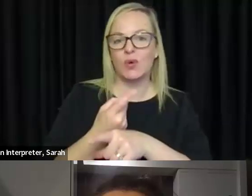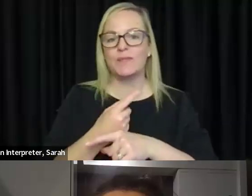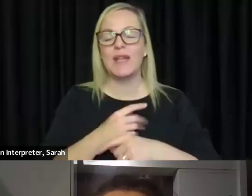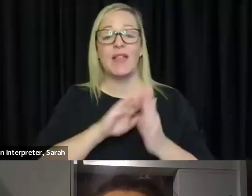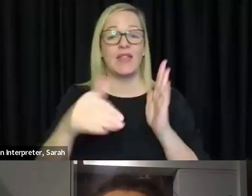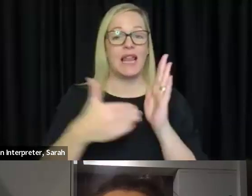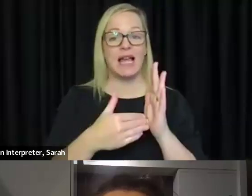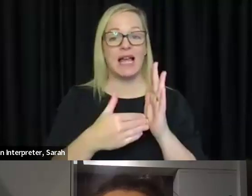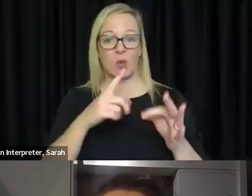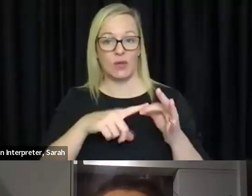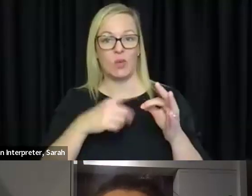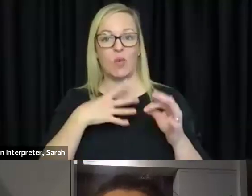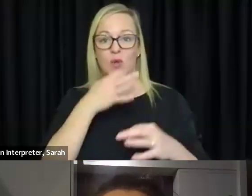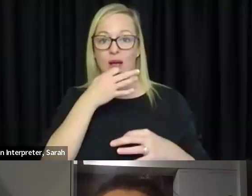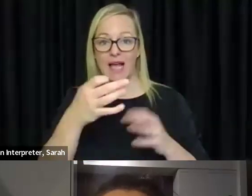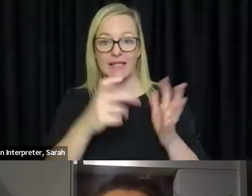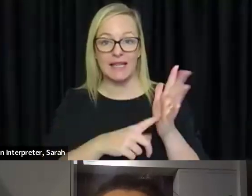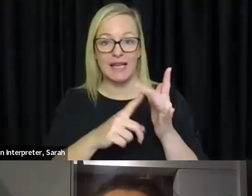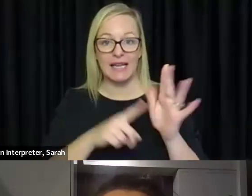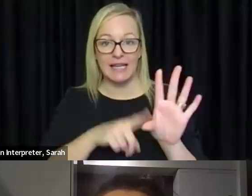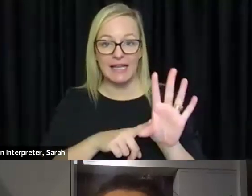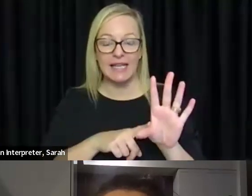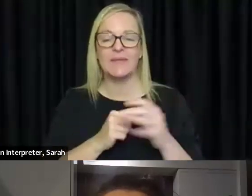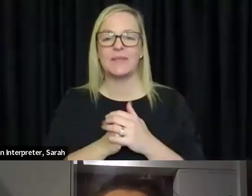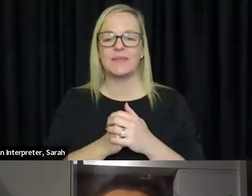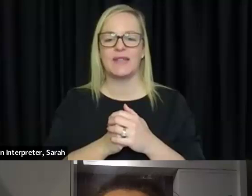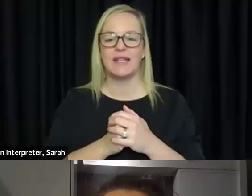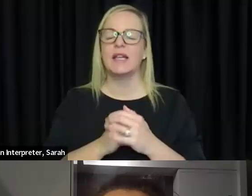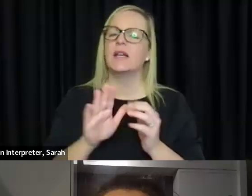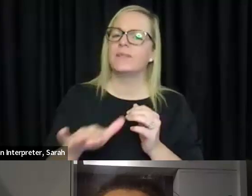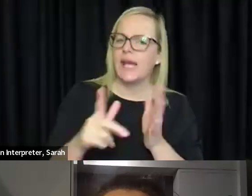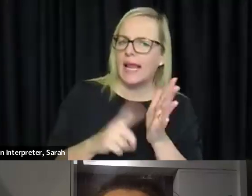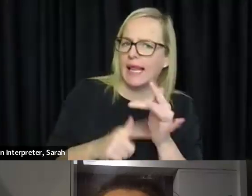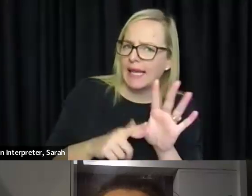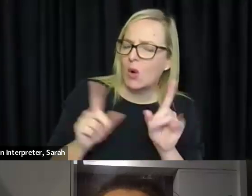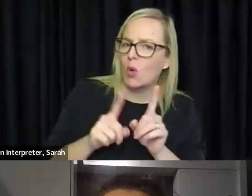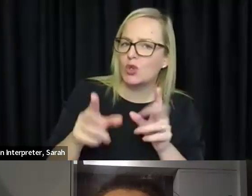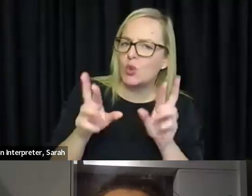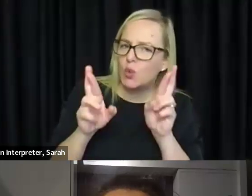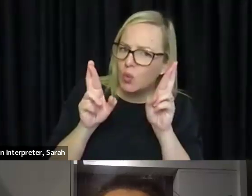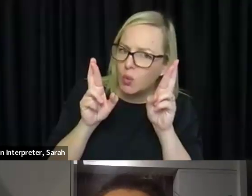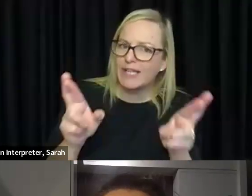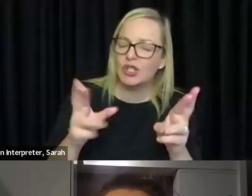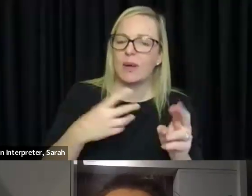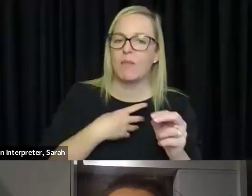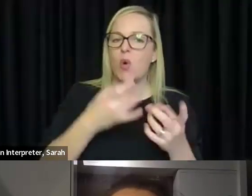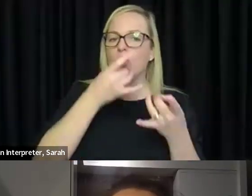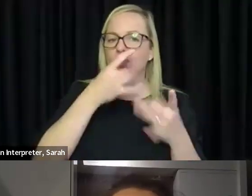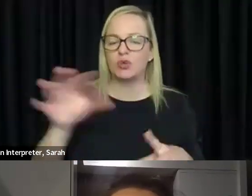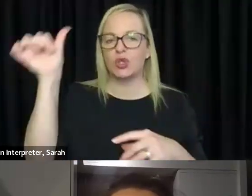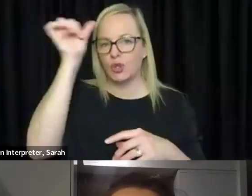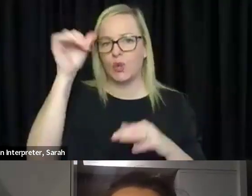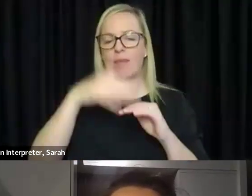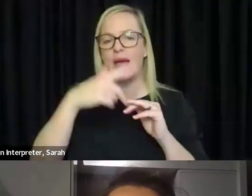guess we have time for is for Lily. And Lily, the question is, what do you wish more children knew about children